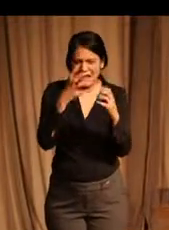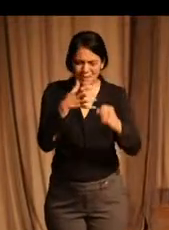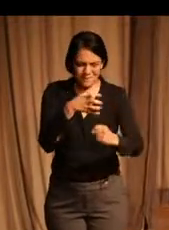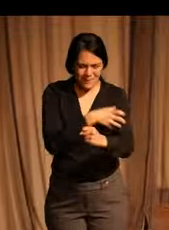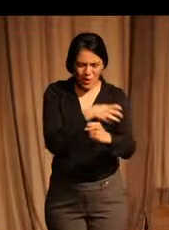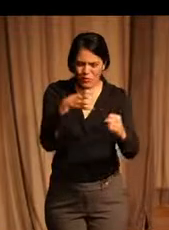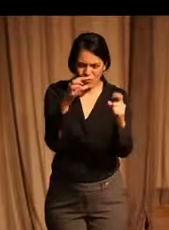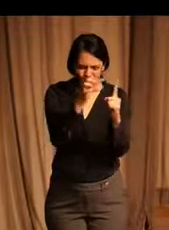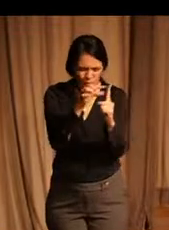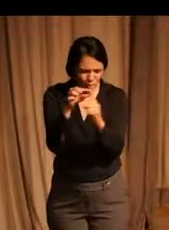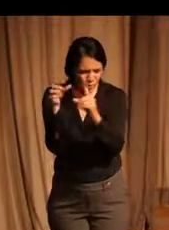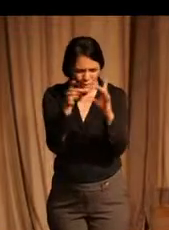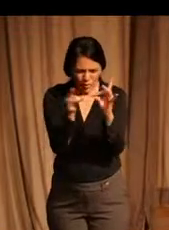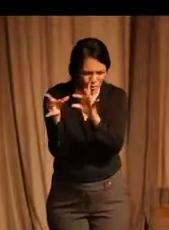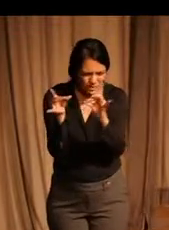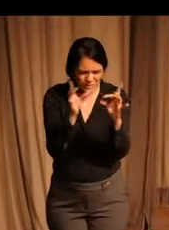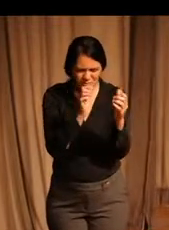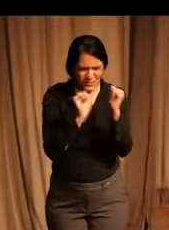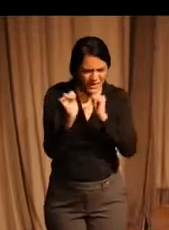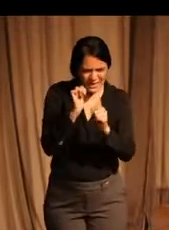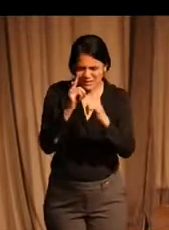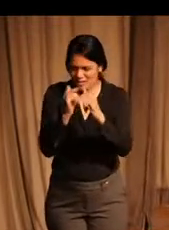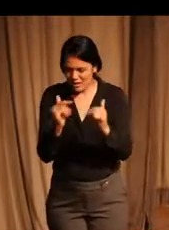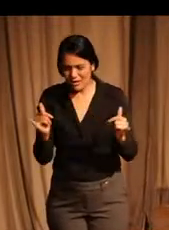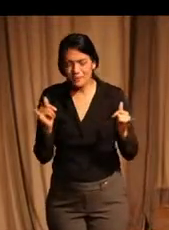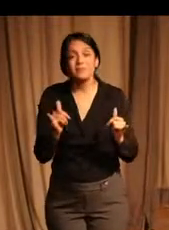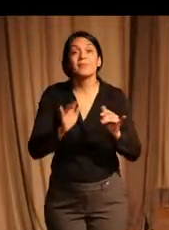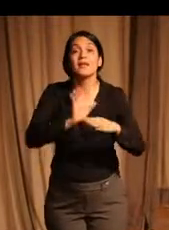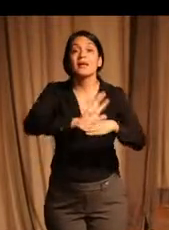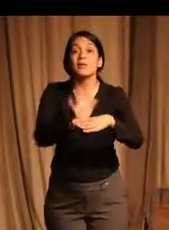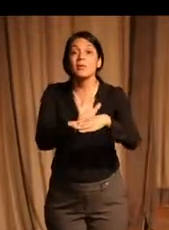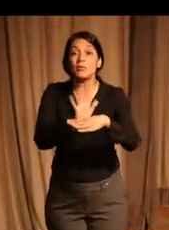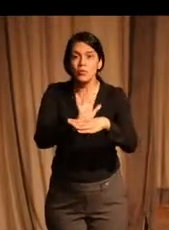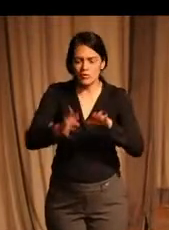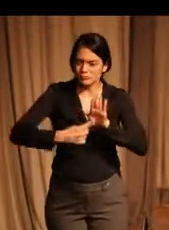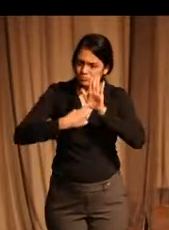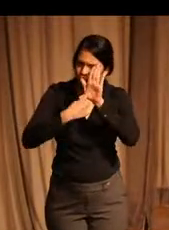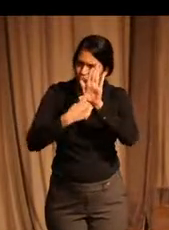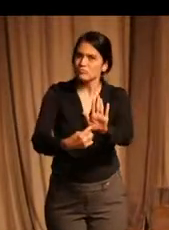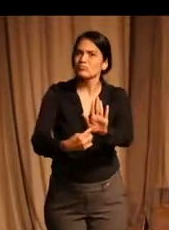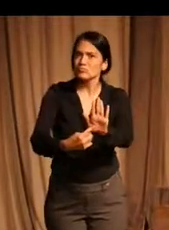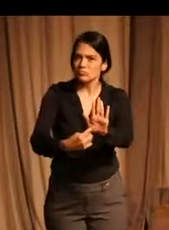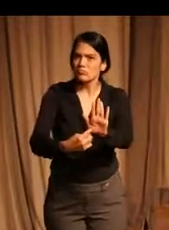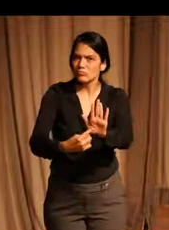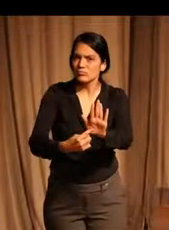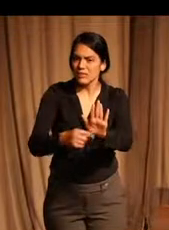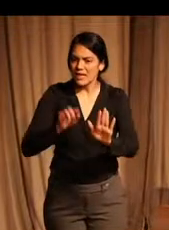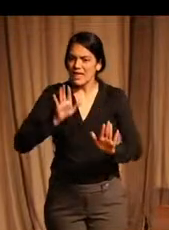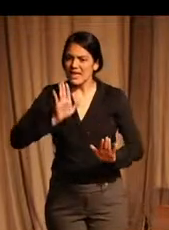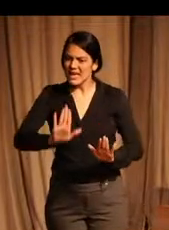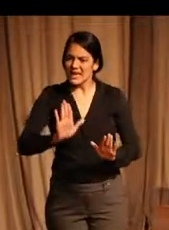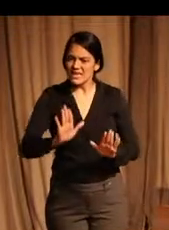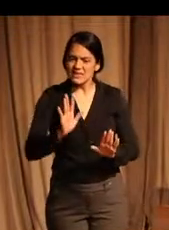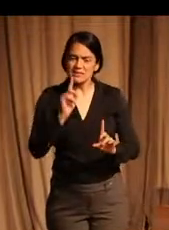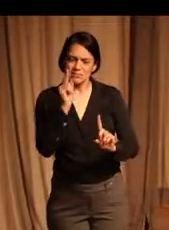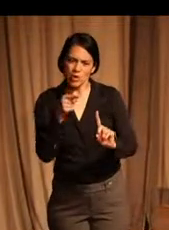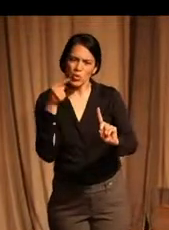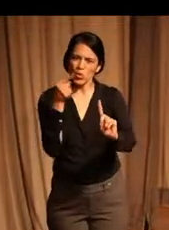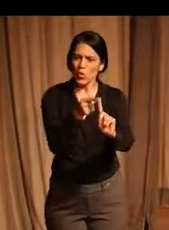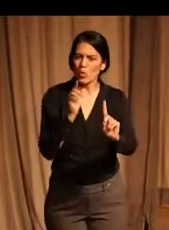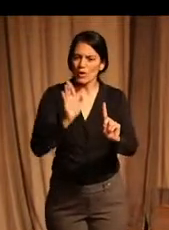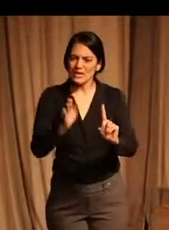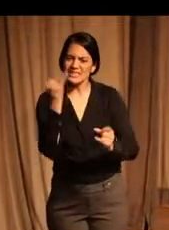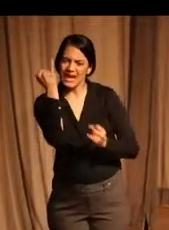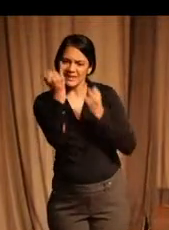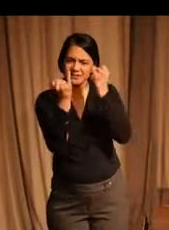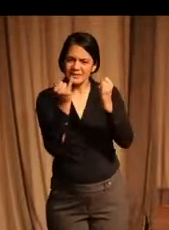so, and the way that the film represents them and it provides his voice, right, is also just resonating in my head,